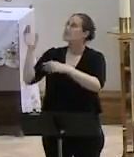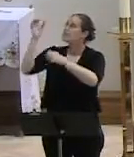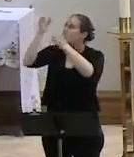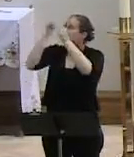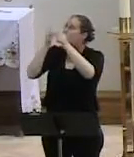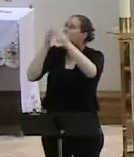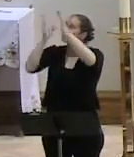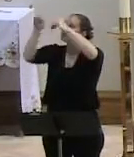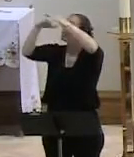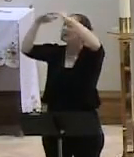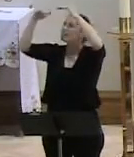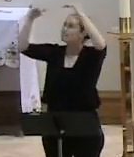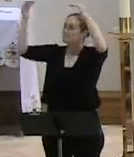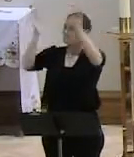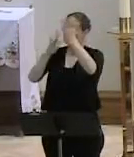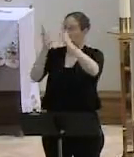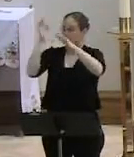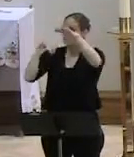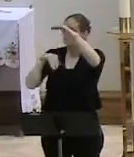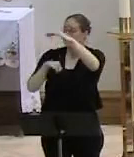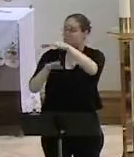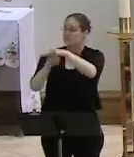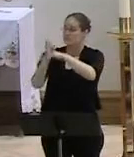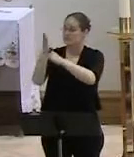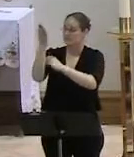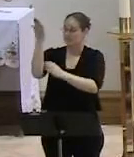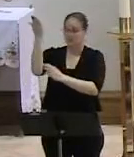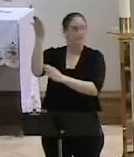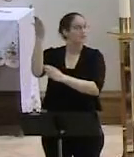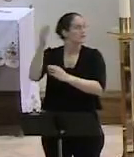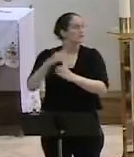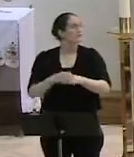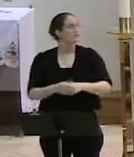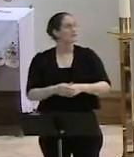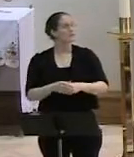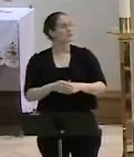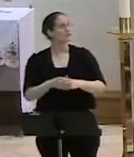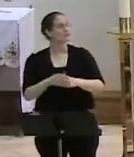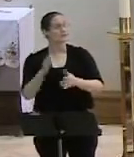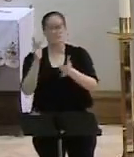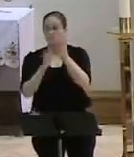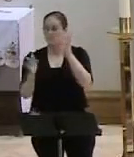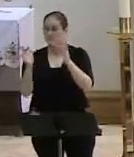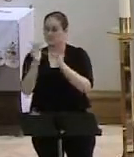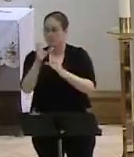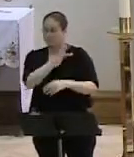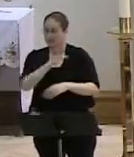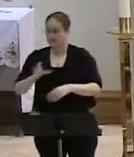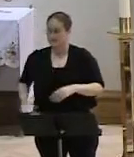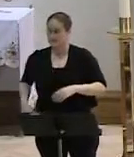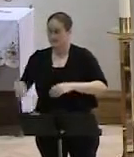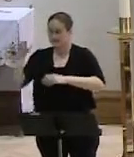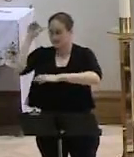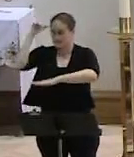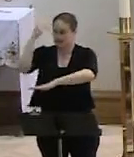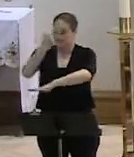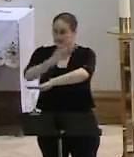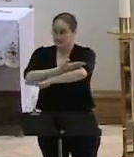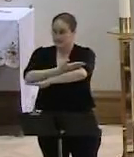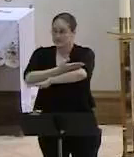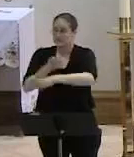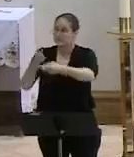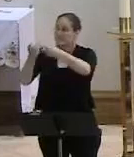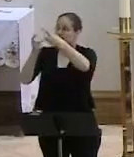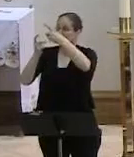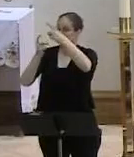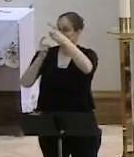the love of God the Father and Jesus Christ the Son gives forth a beautiful